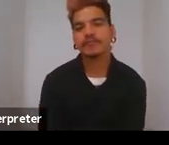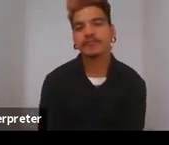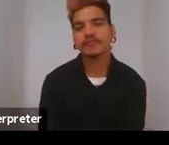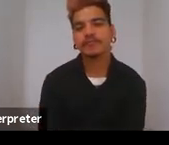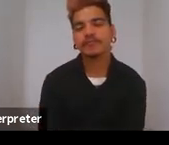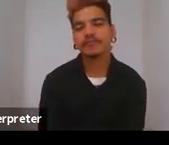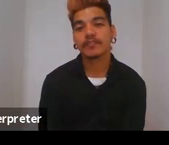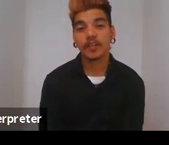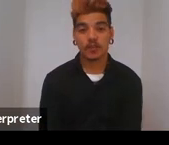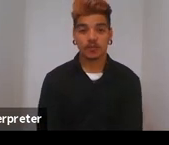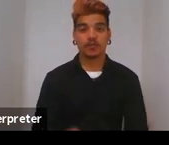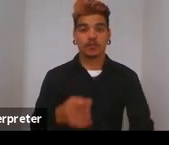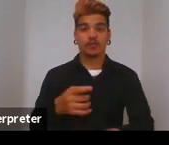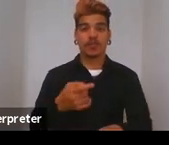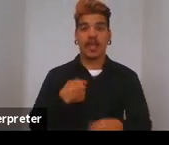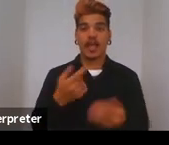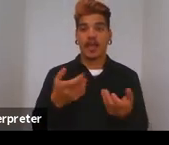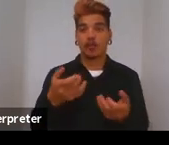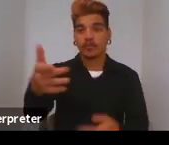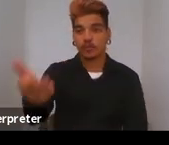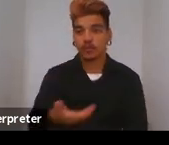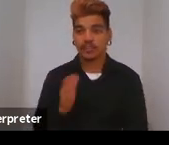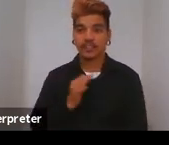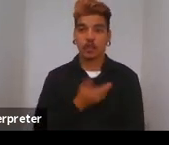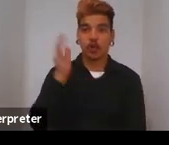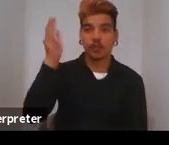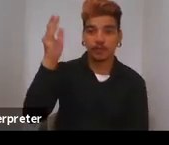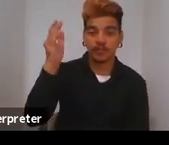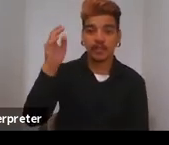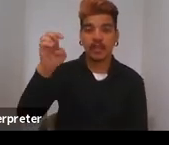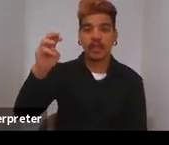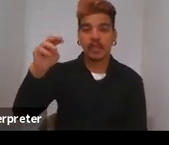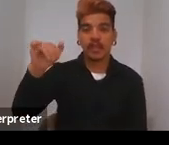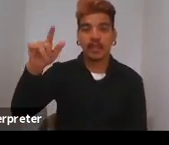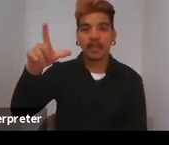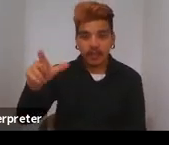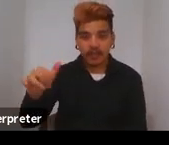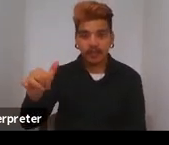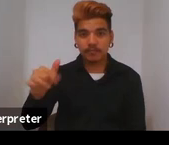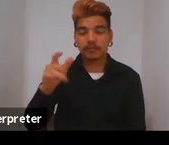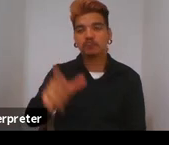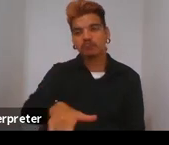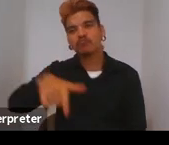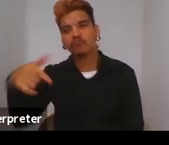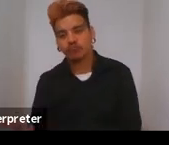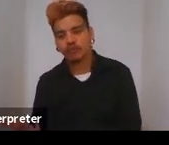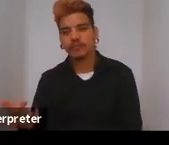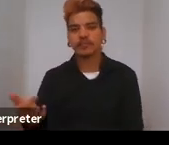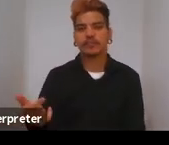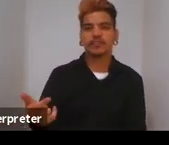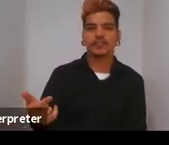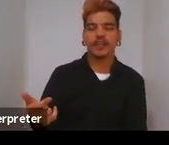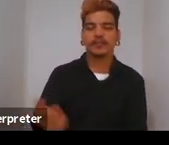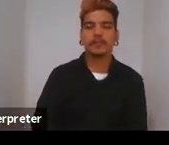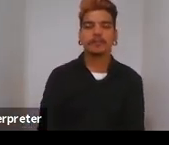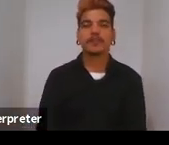Okay, so at this time, I'd like to introduce our presenter, Emily Austin, and pass over the virtual microphone to her